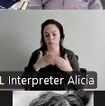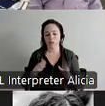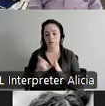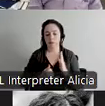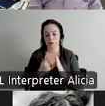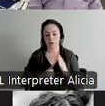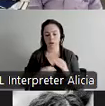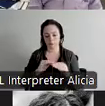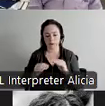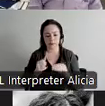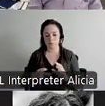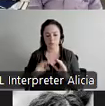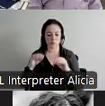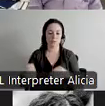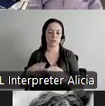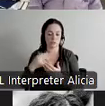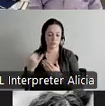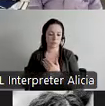or restoration projects.